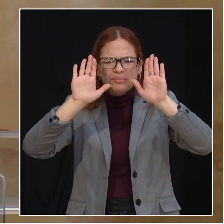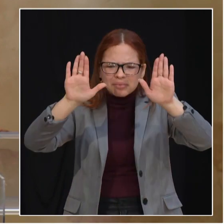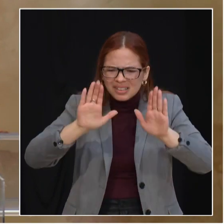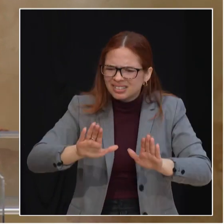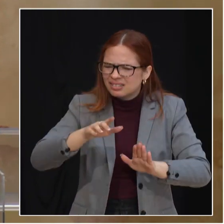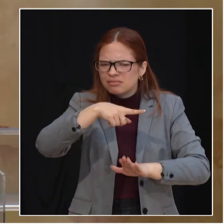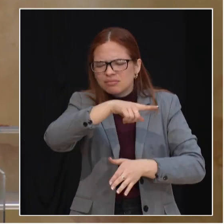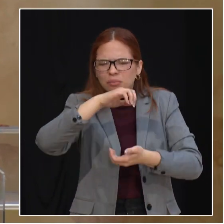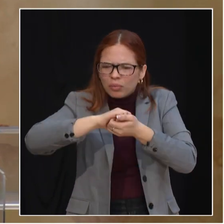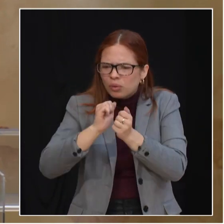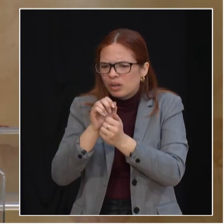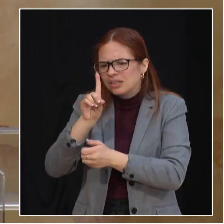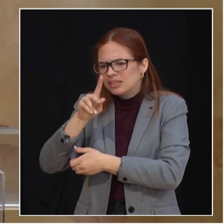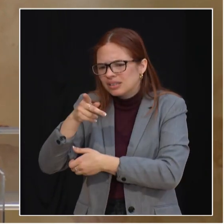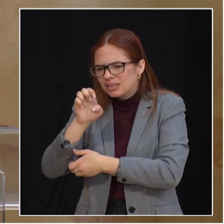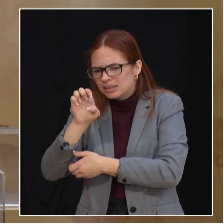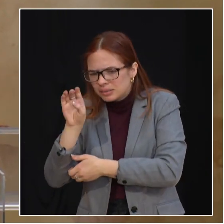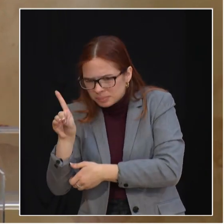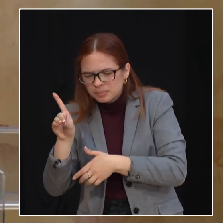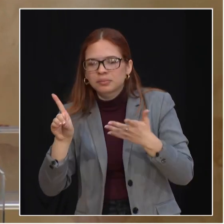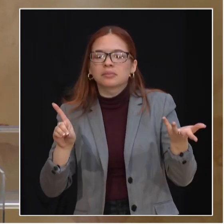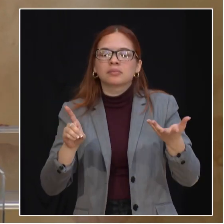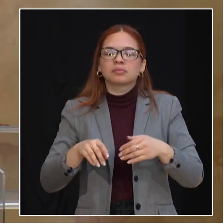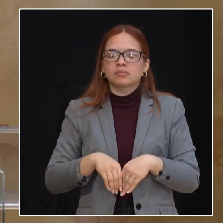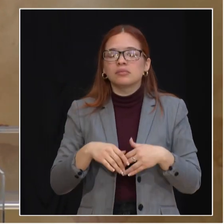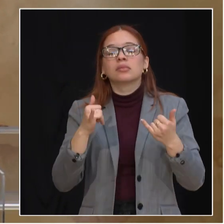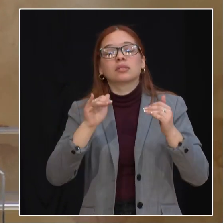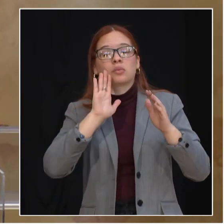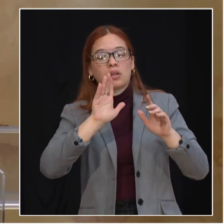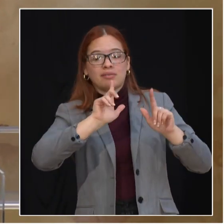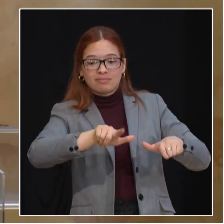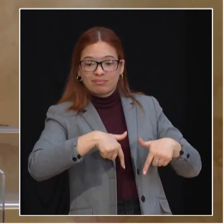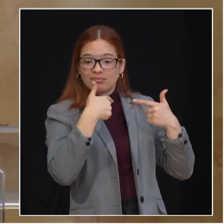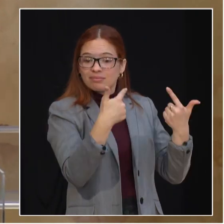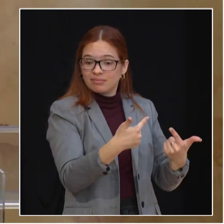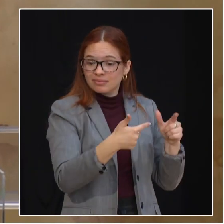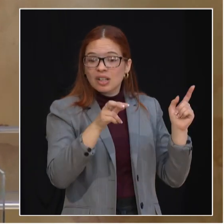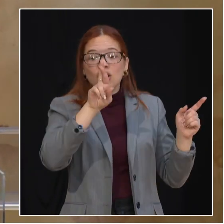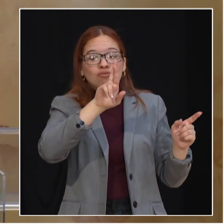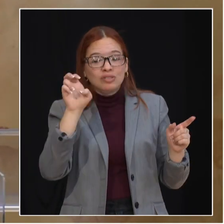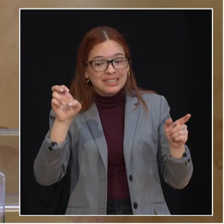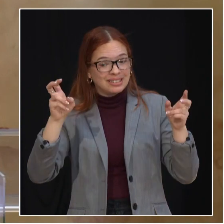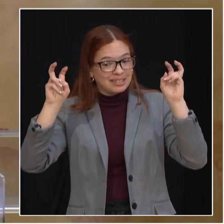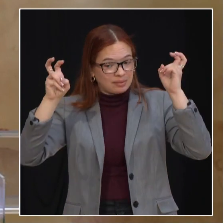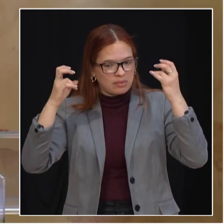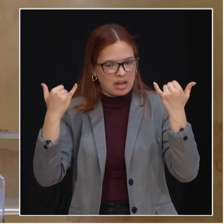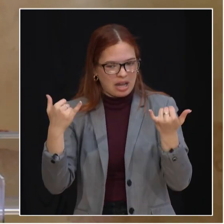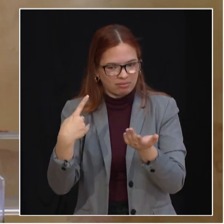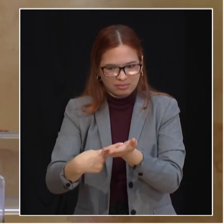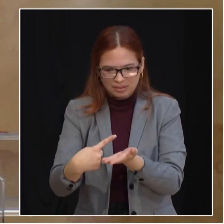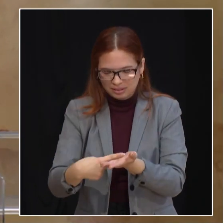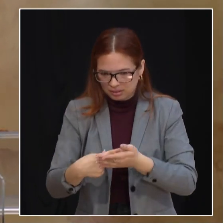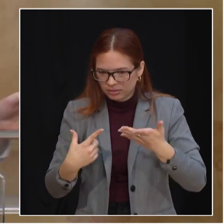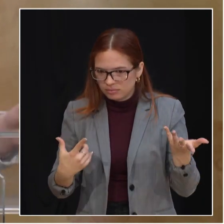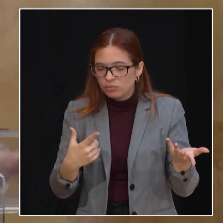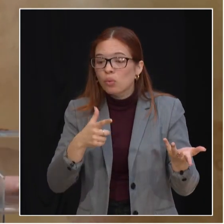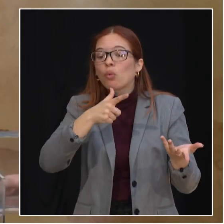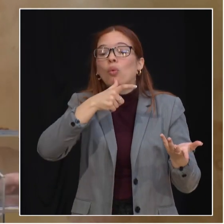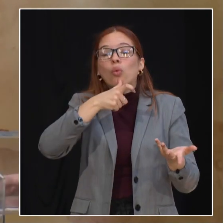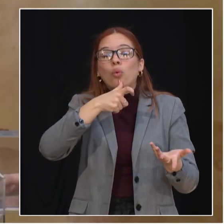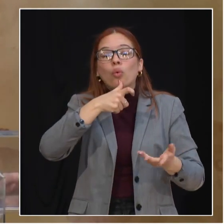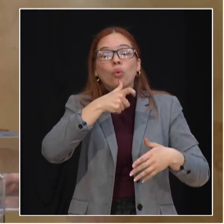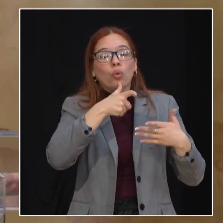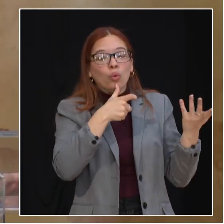I am going to turn us now to real estate. The next person is no stranger to the real